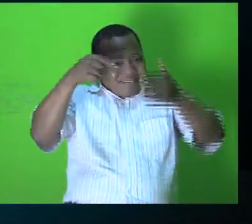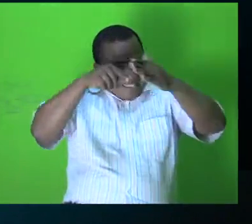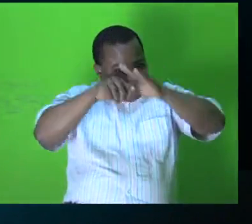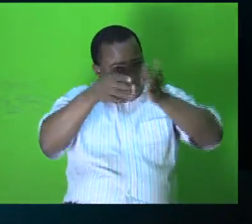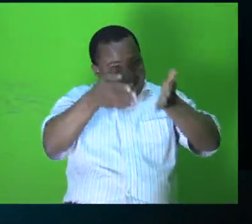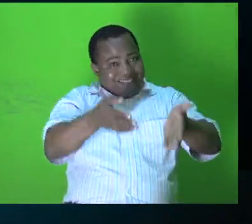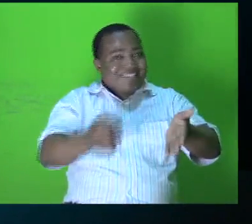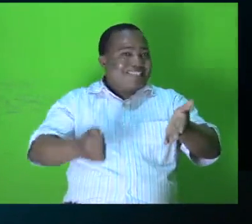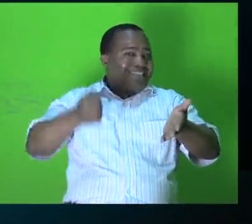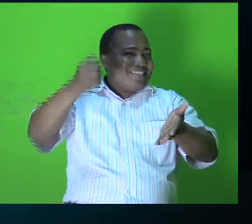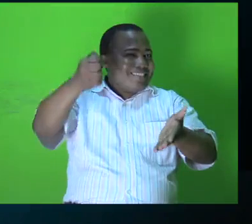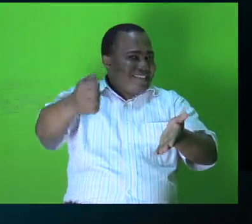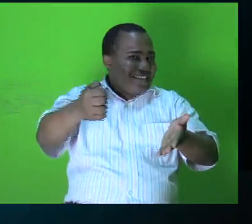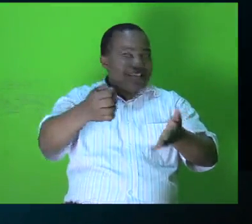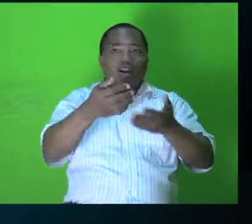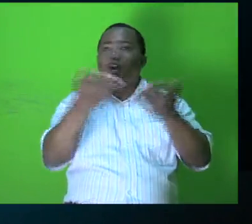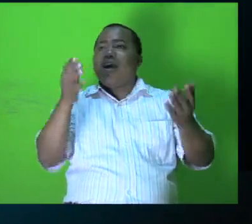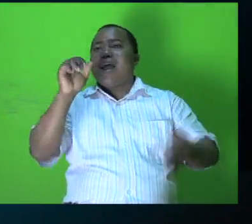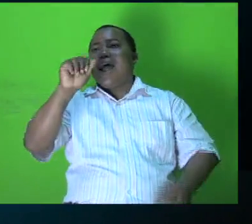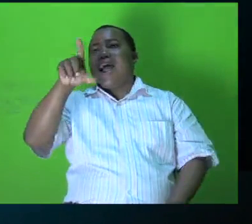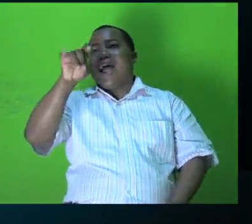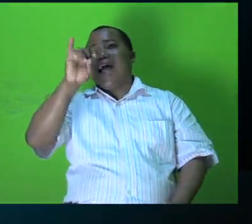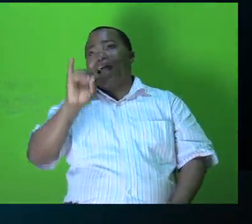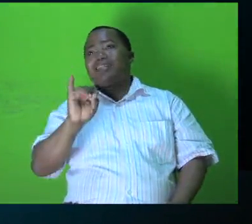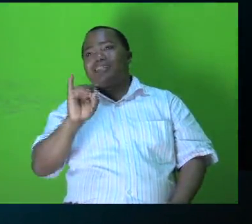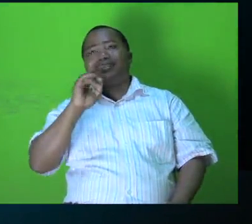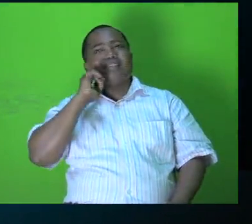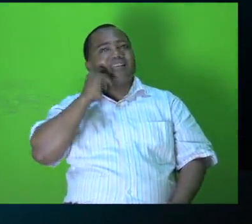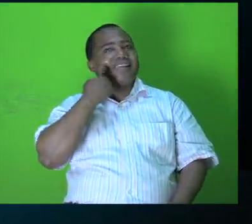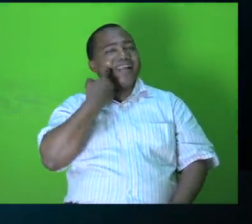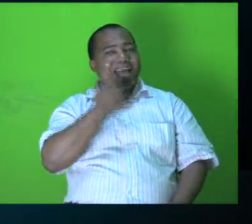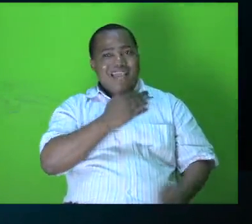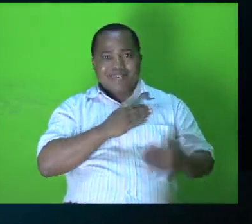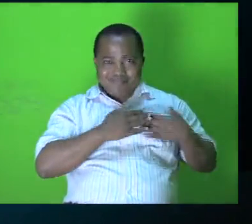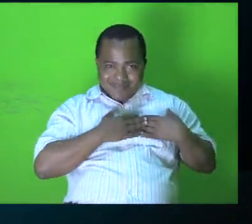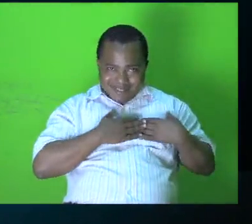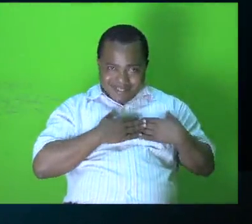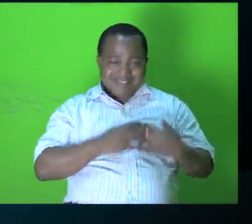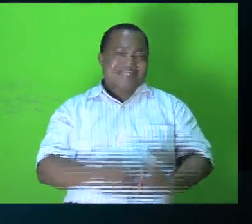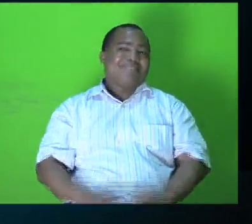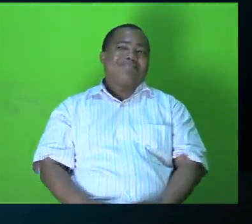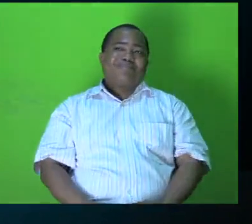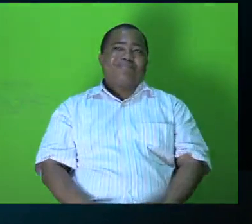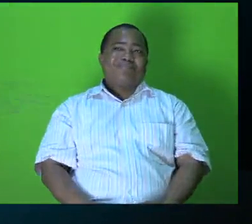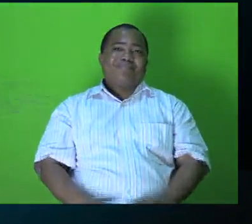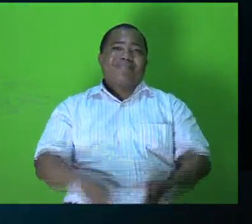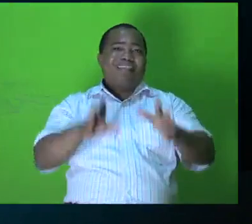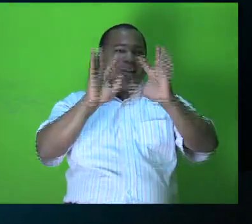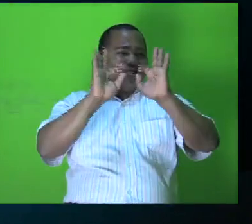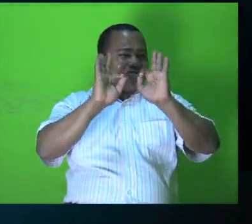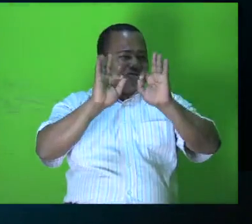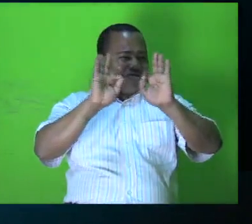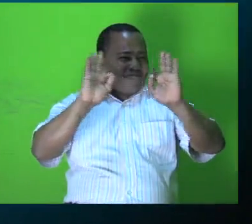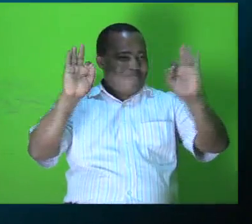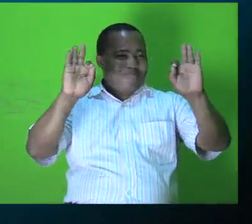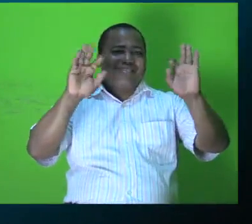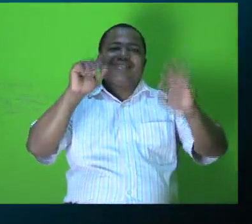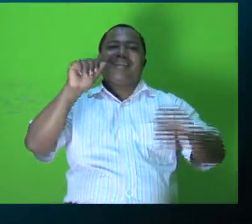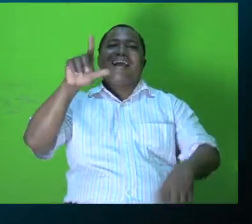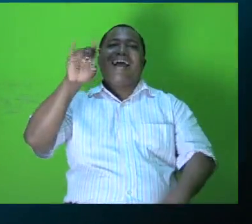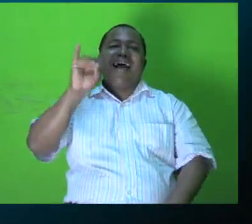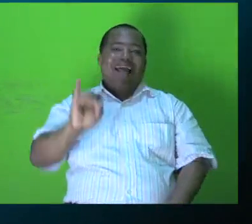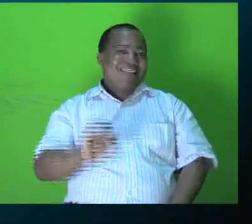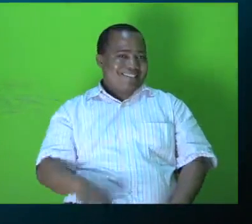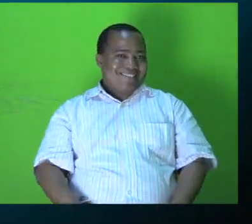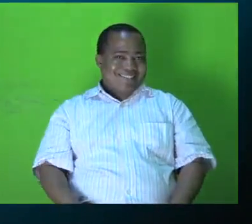stage? Ali? Try please. Good, Ali.